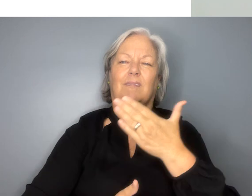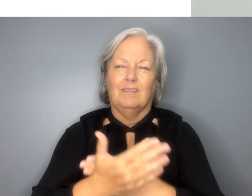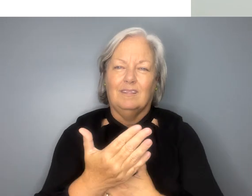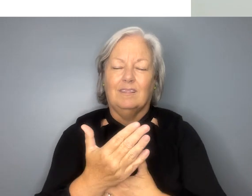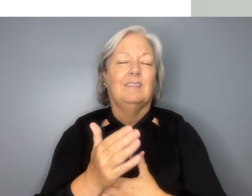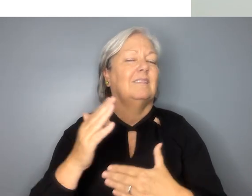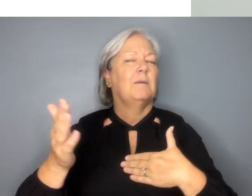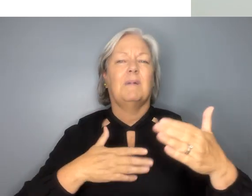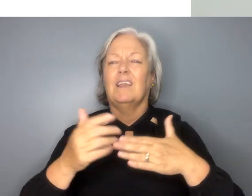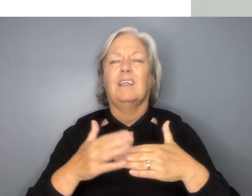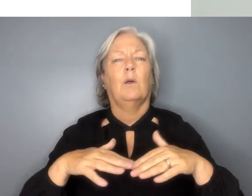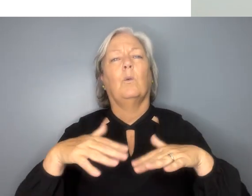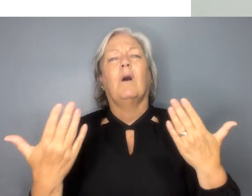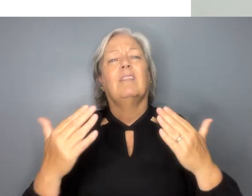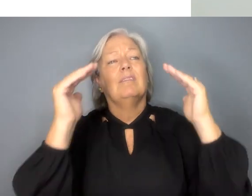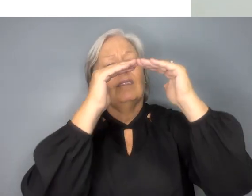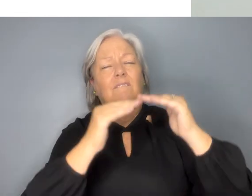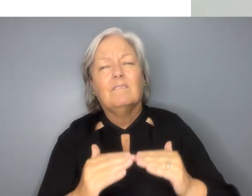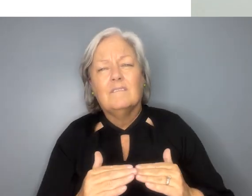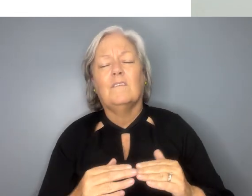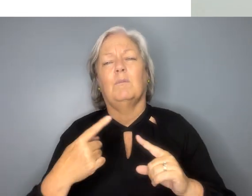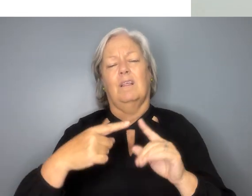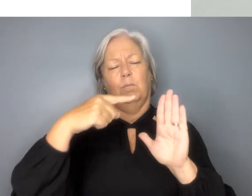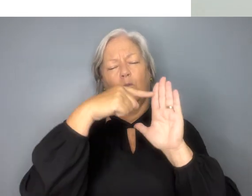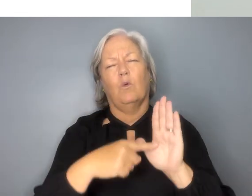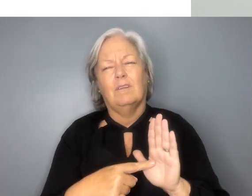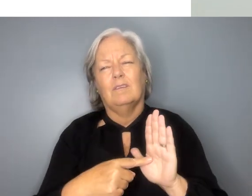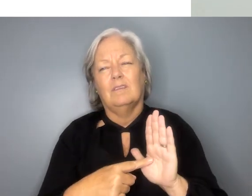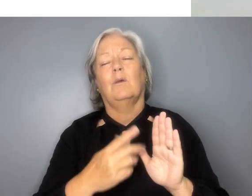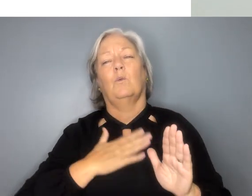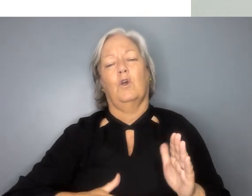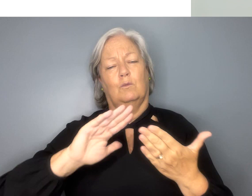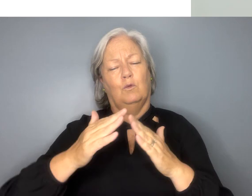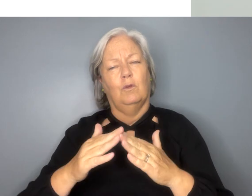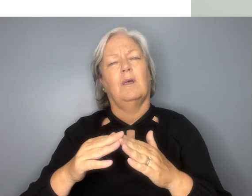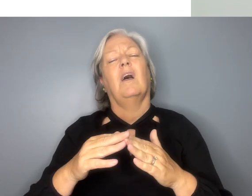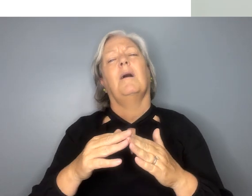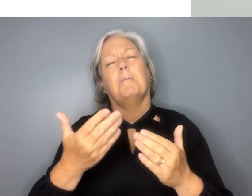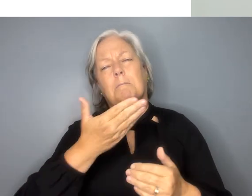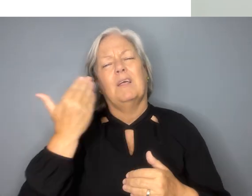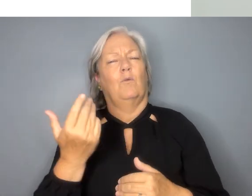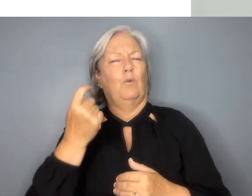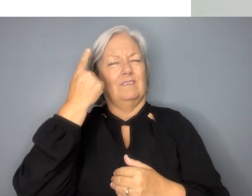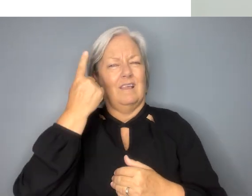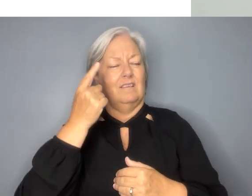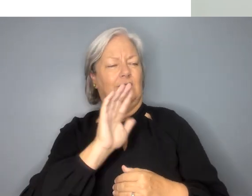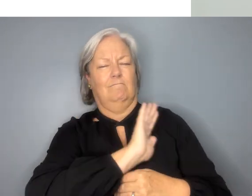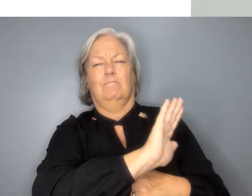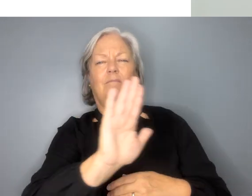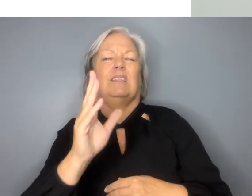people with disability at all levels of service delivery and policy making to ensure society is better informed by their